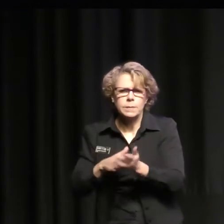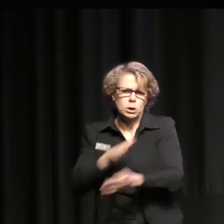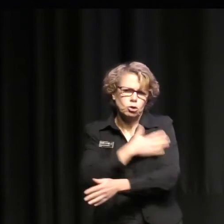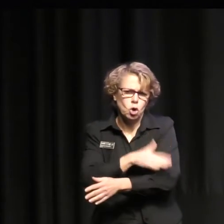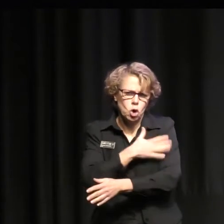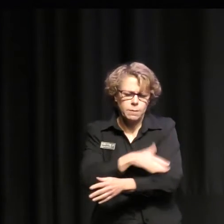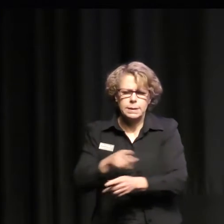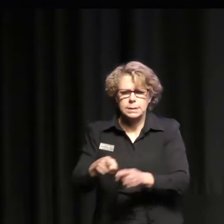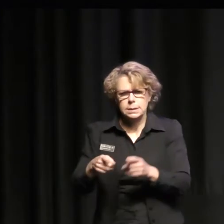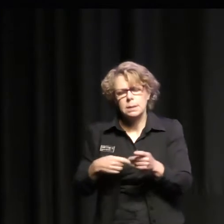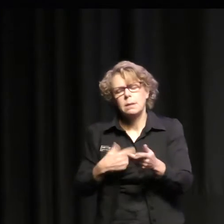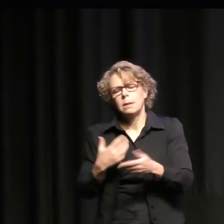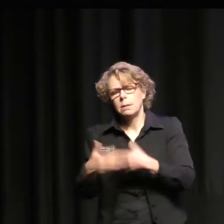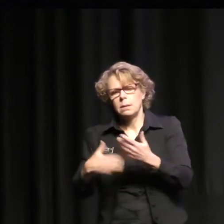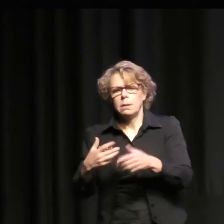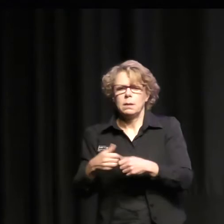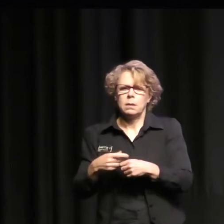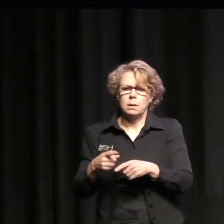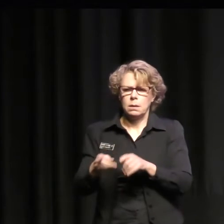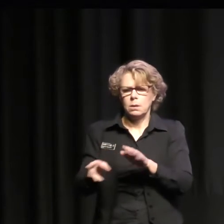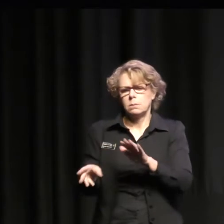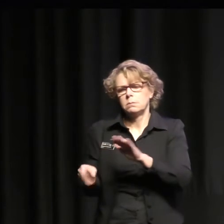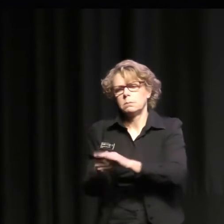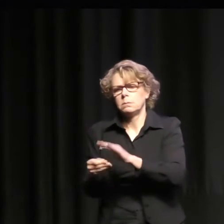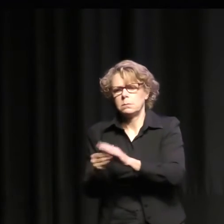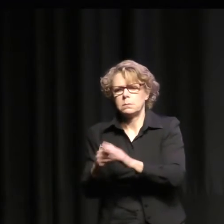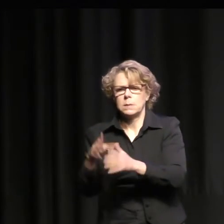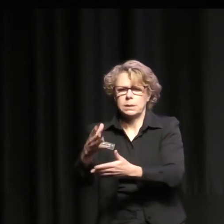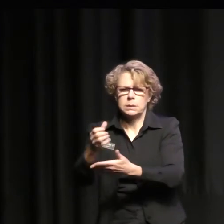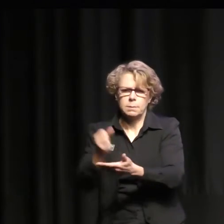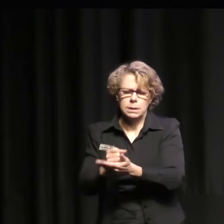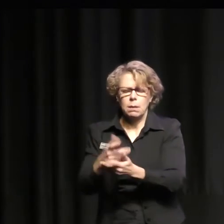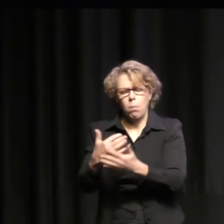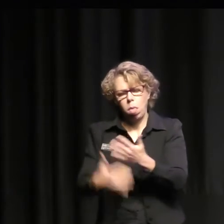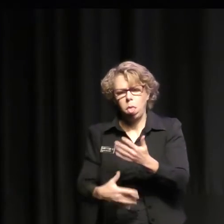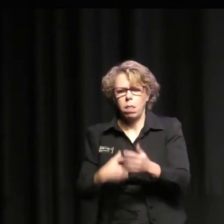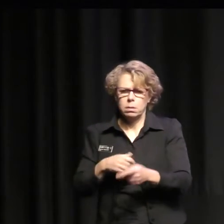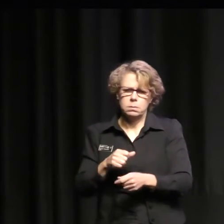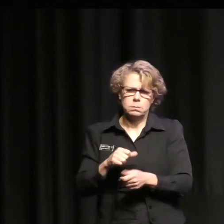privileged plutocracy, funding his party, etc.